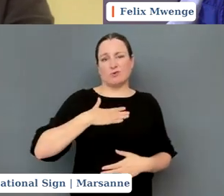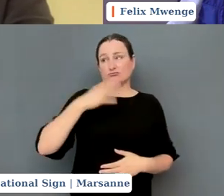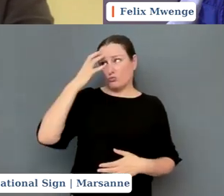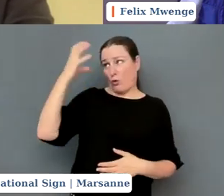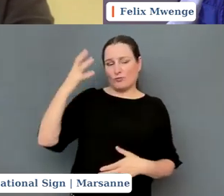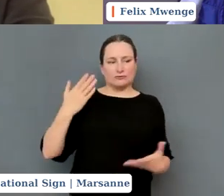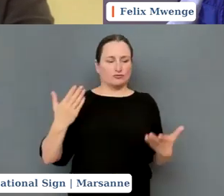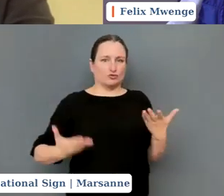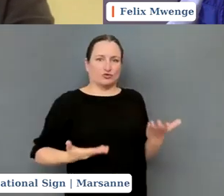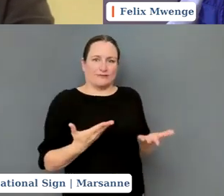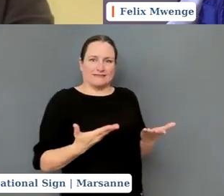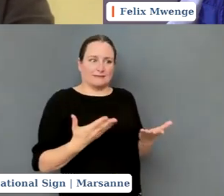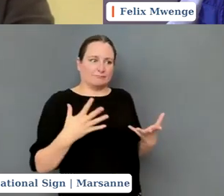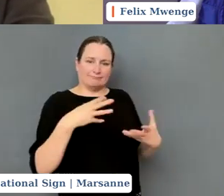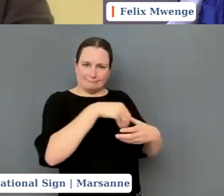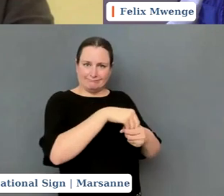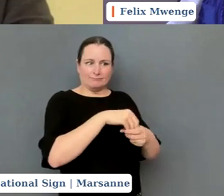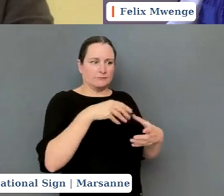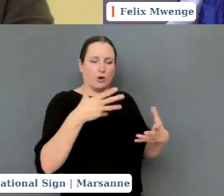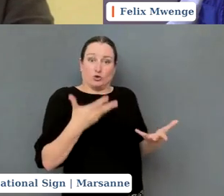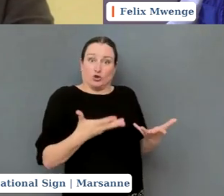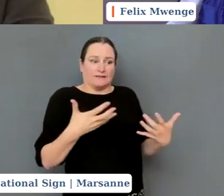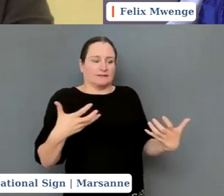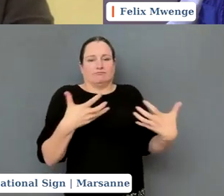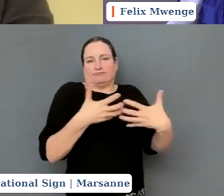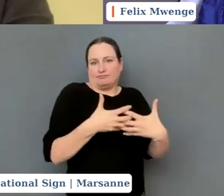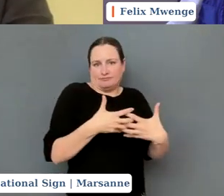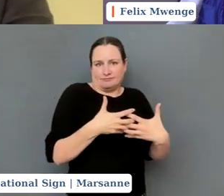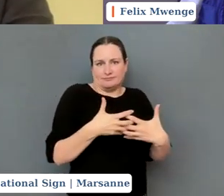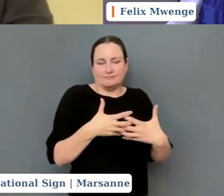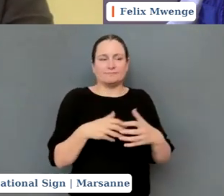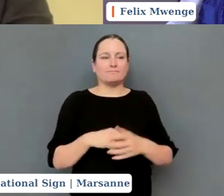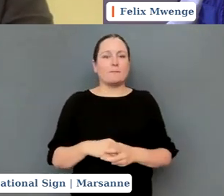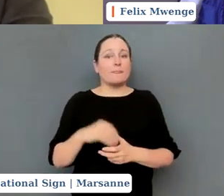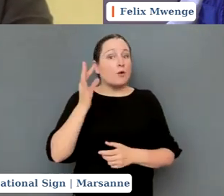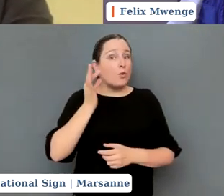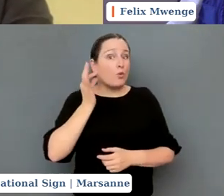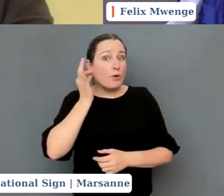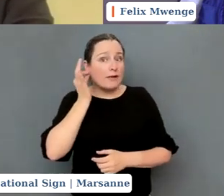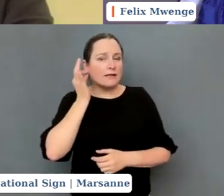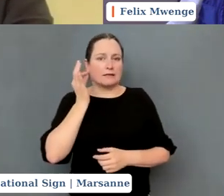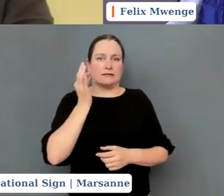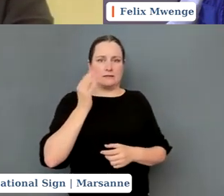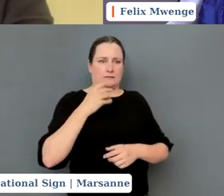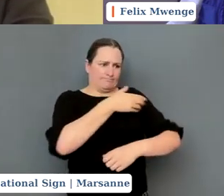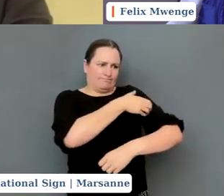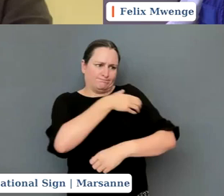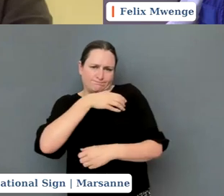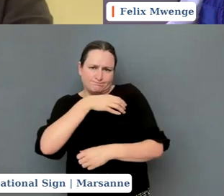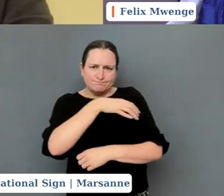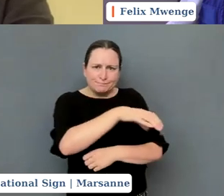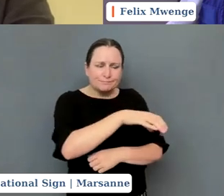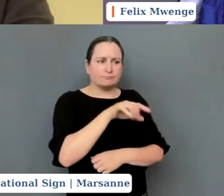against gender-based violence, we try to work so that women can better access